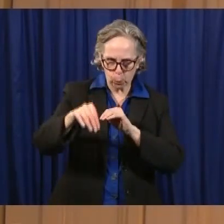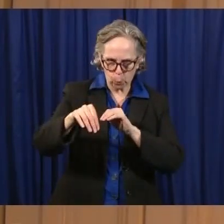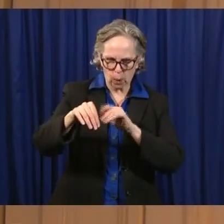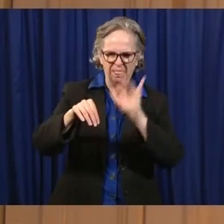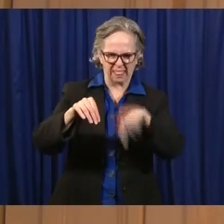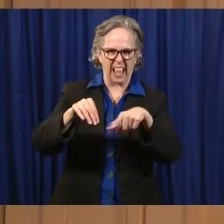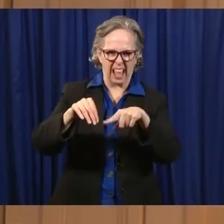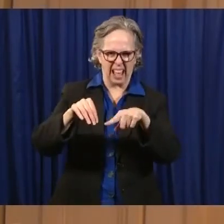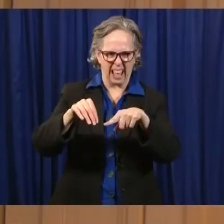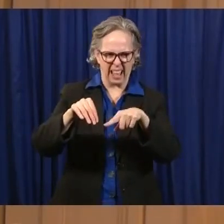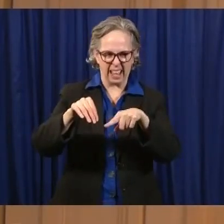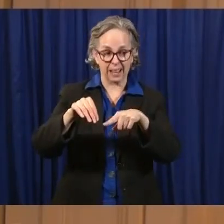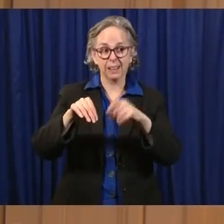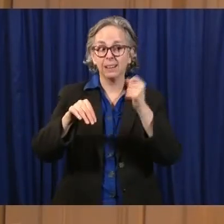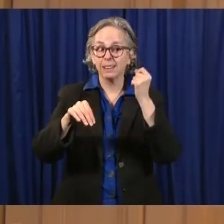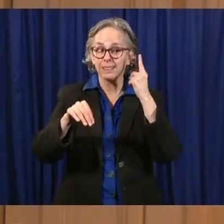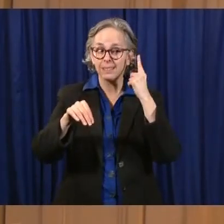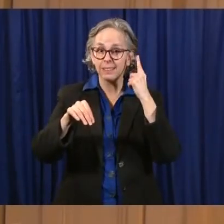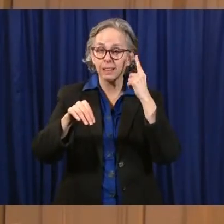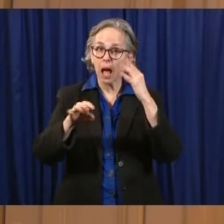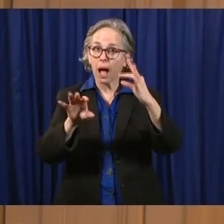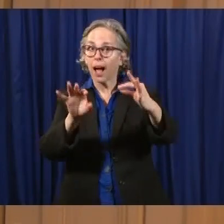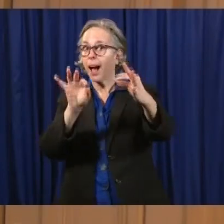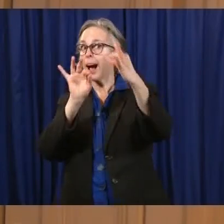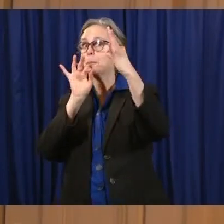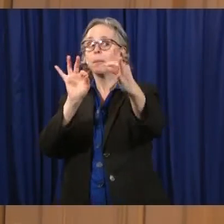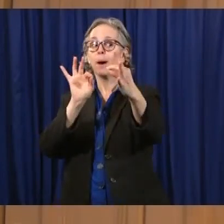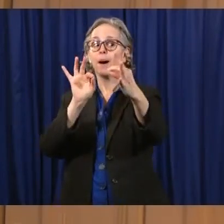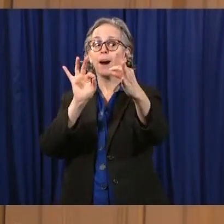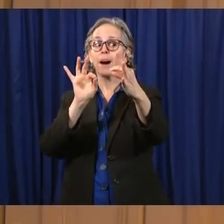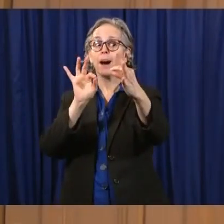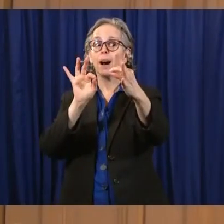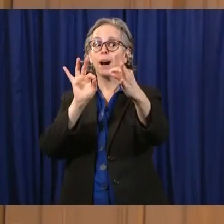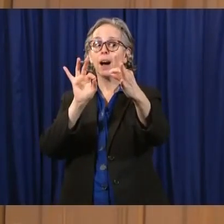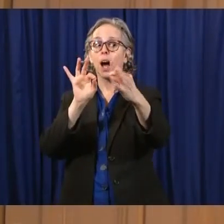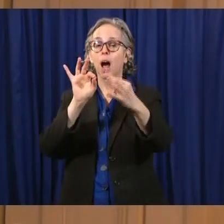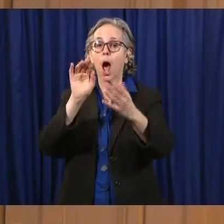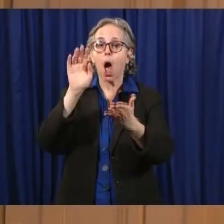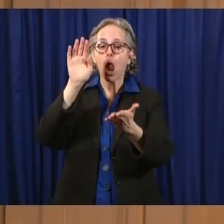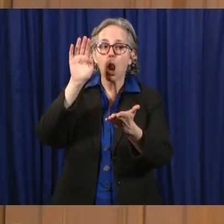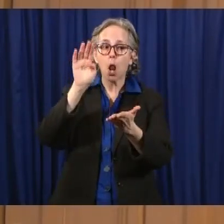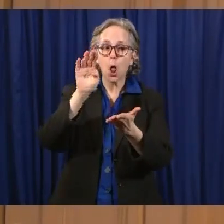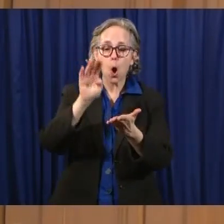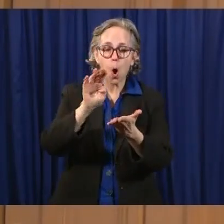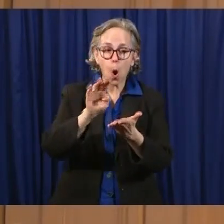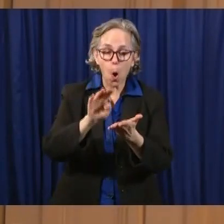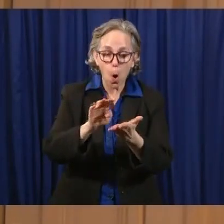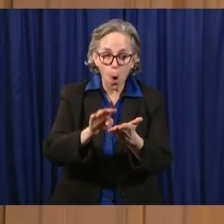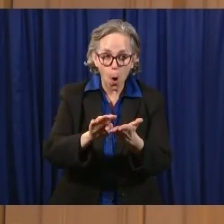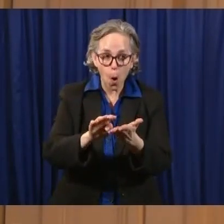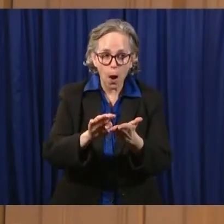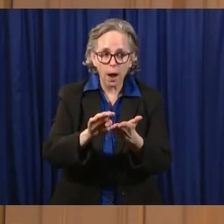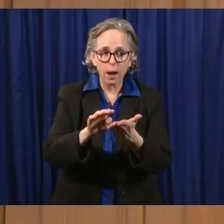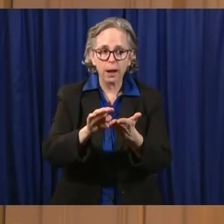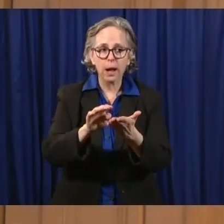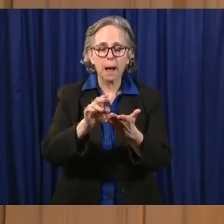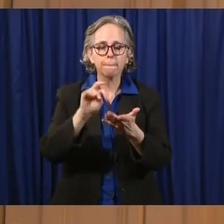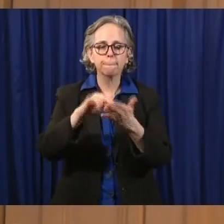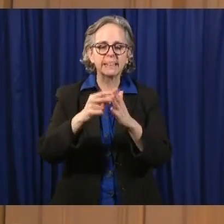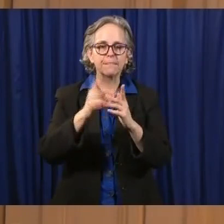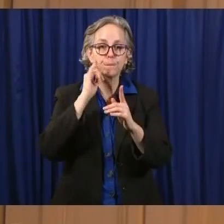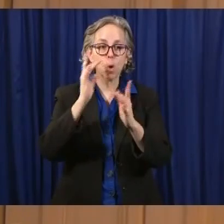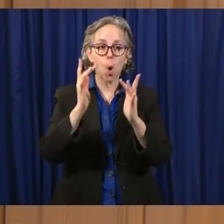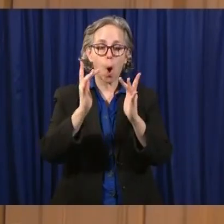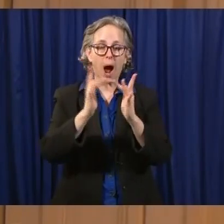trace everyone. I mean, if we don't have PPE and we don't have testing, then if we could get to a number where when we do diagnose those cases, we could at